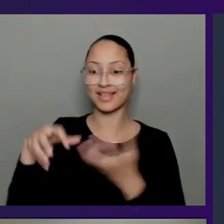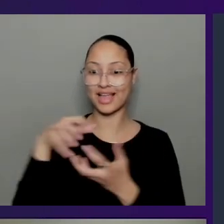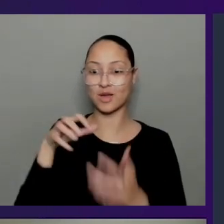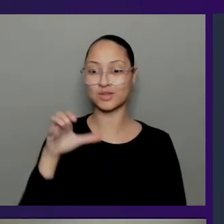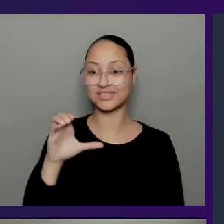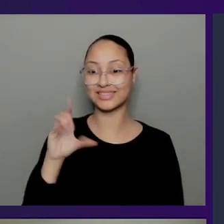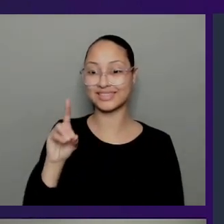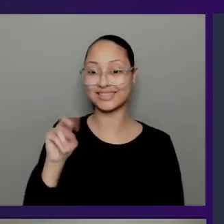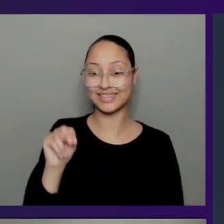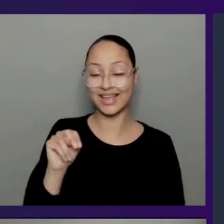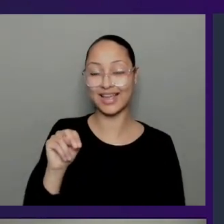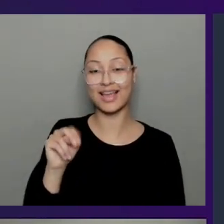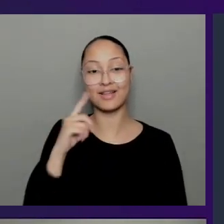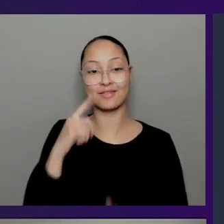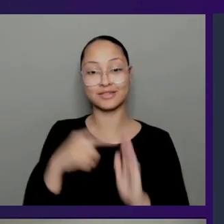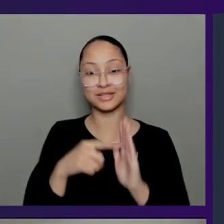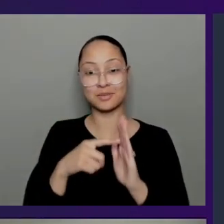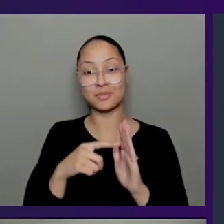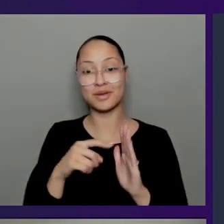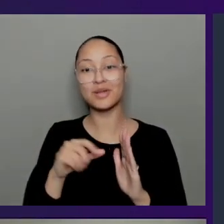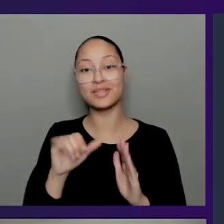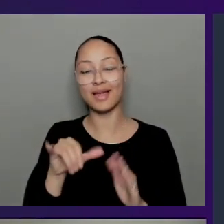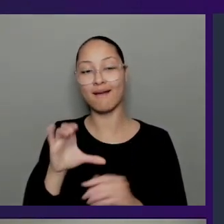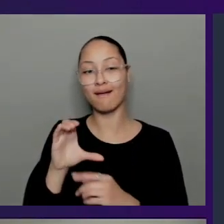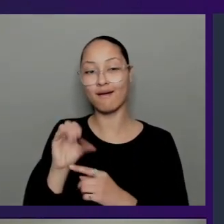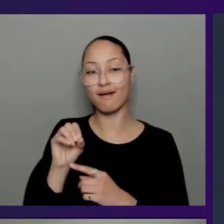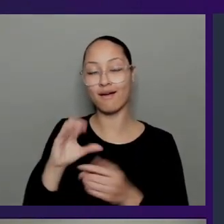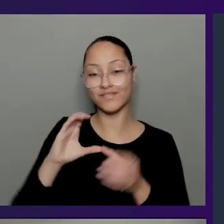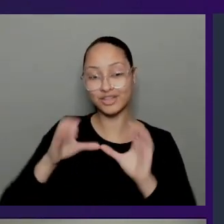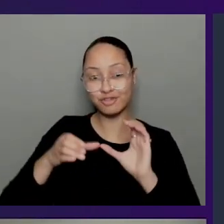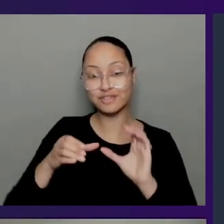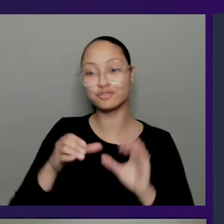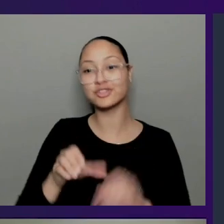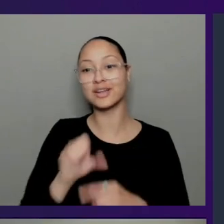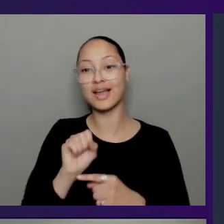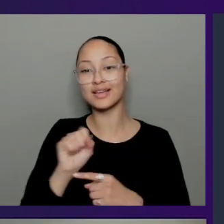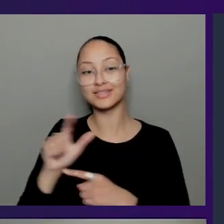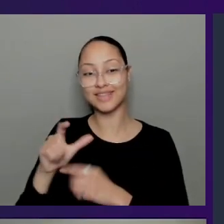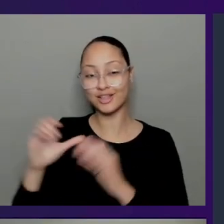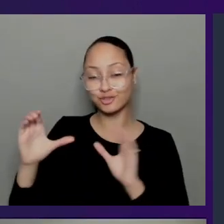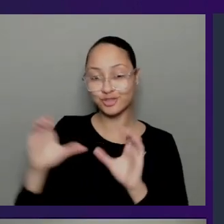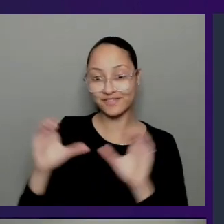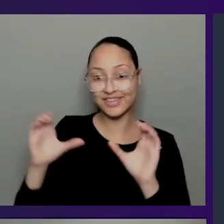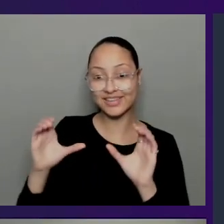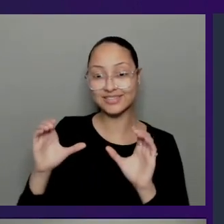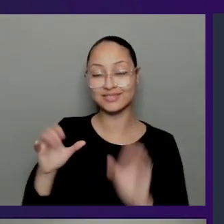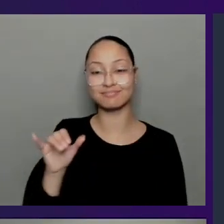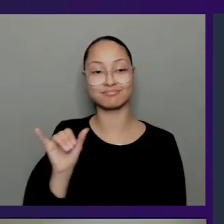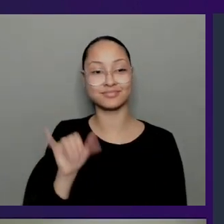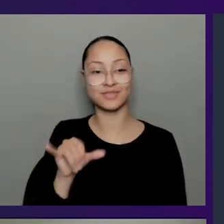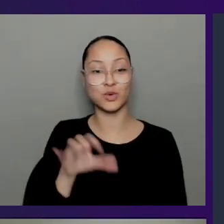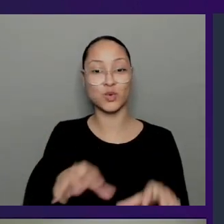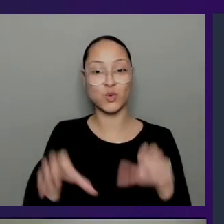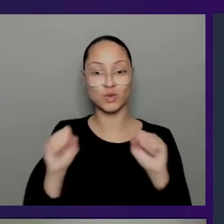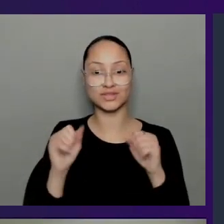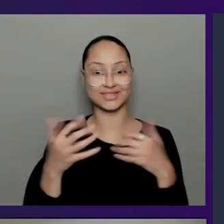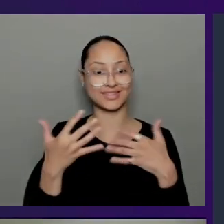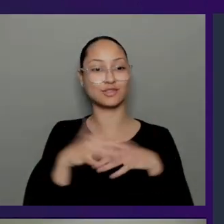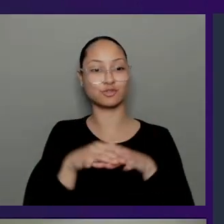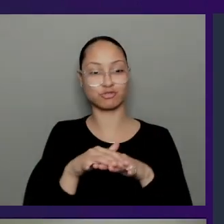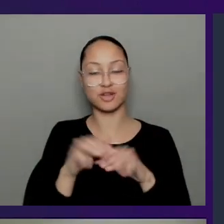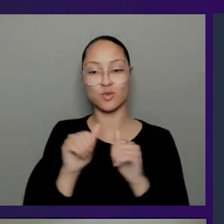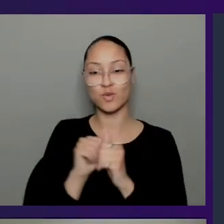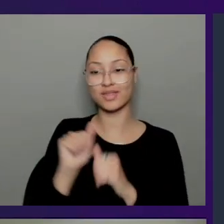DNS configuration and the SSL certificates. And the hosting is integrated with Amplify's services,